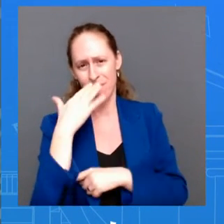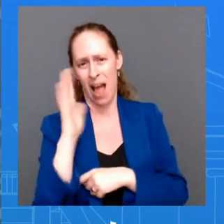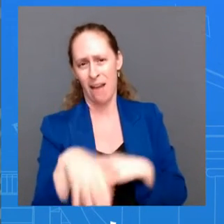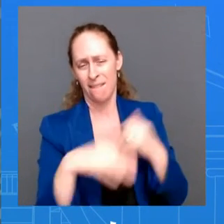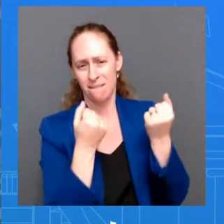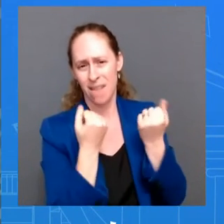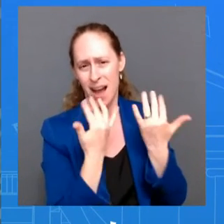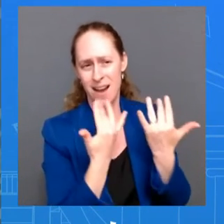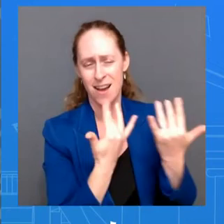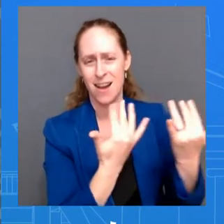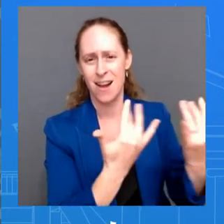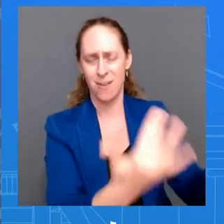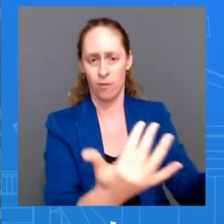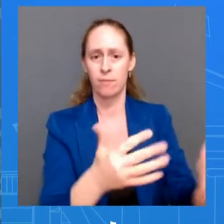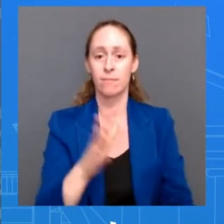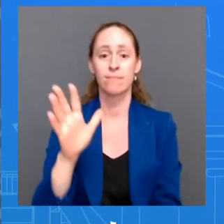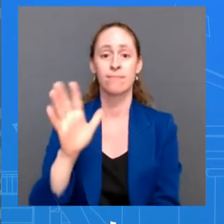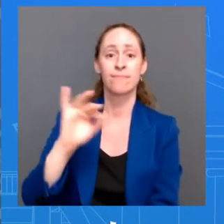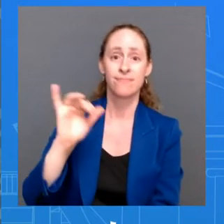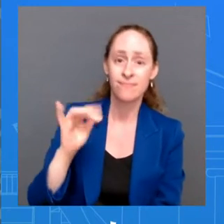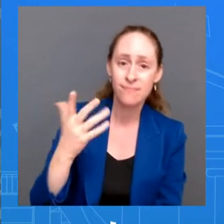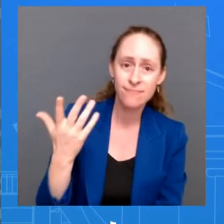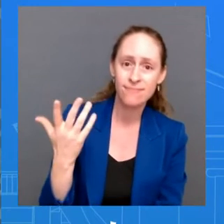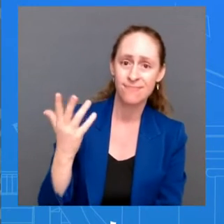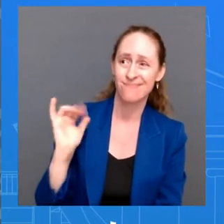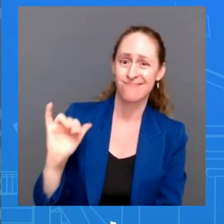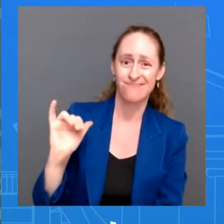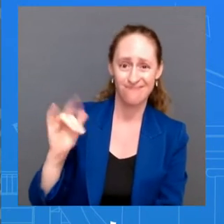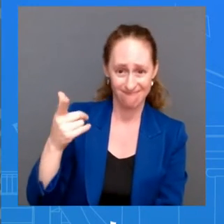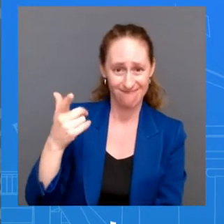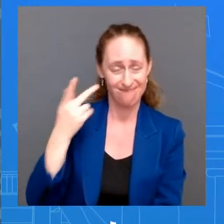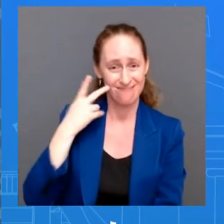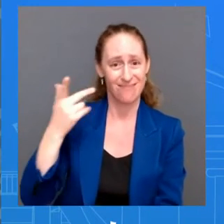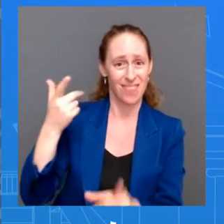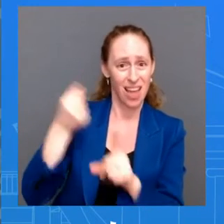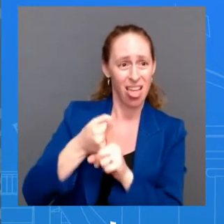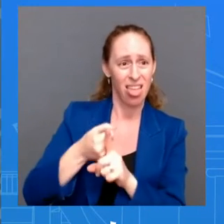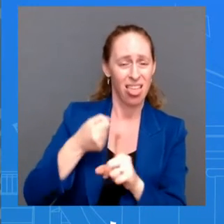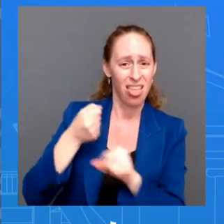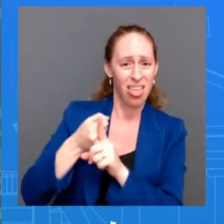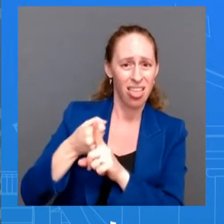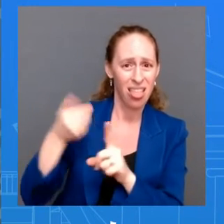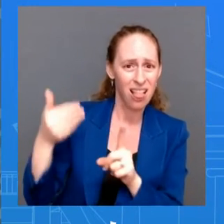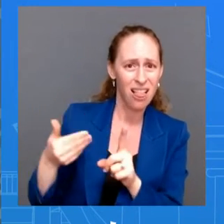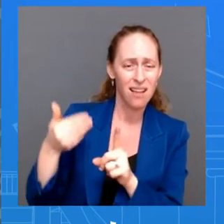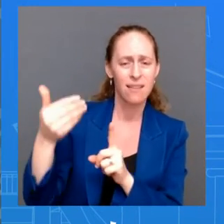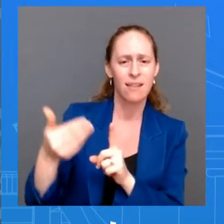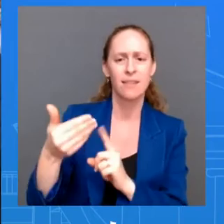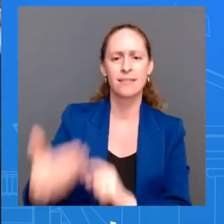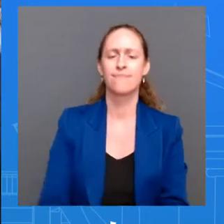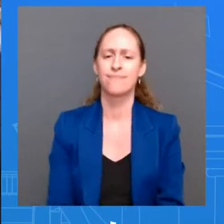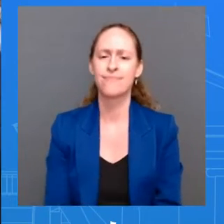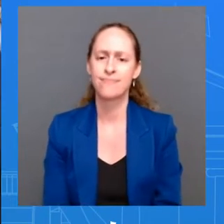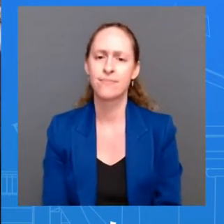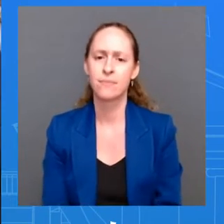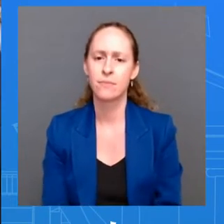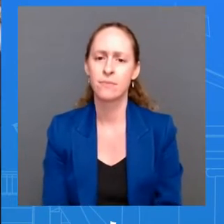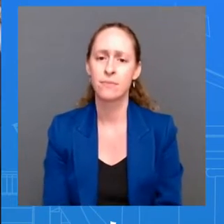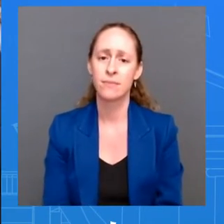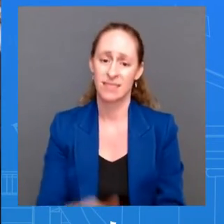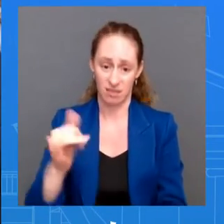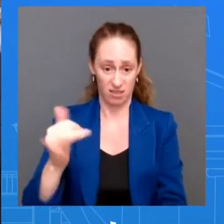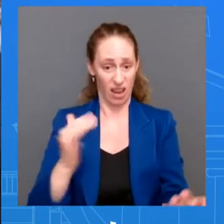readout of this meeting early this morning. With that, Darlene, you want to kick us off? Thank you. On